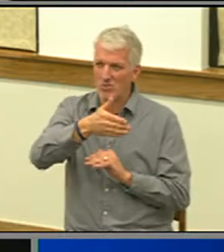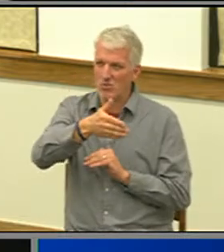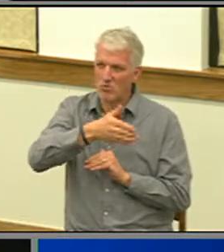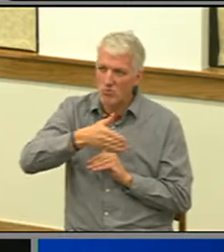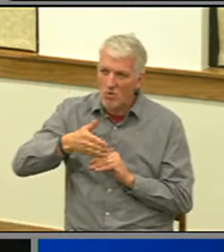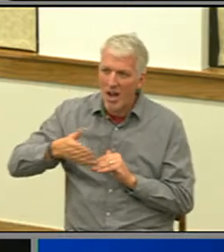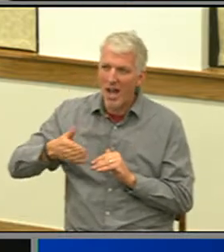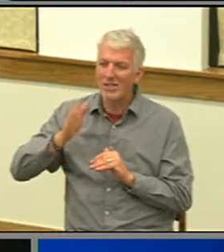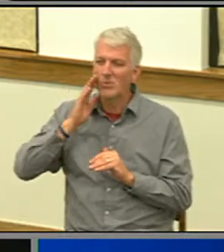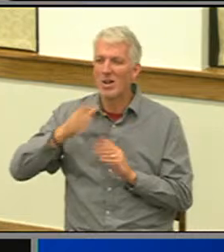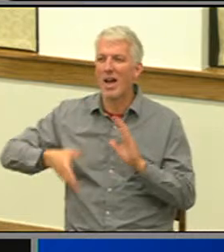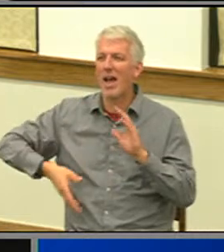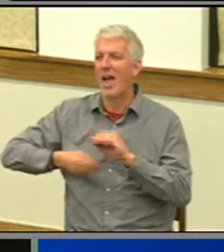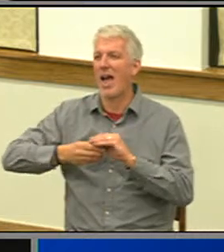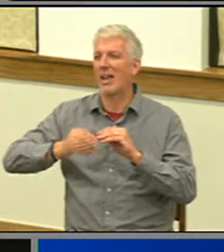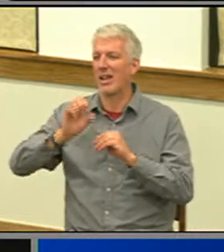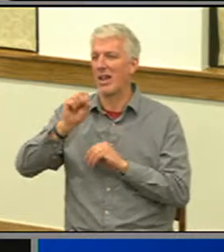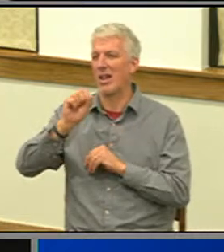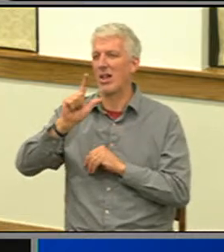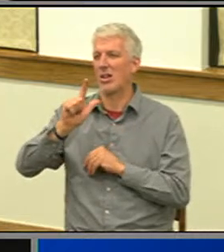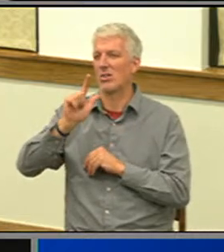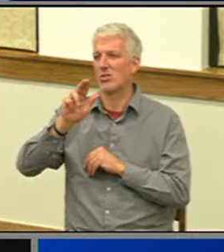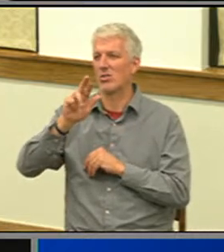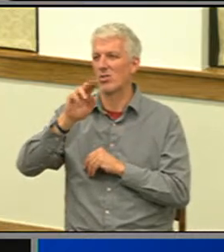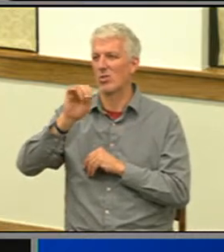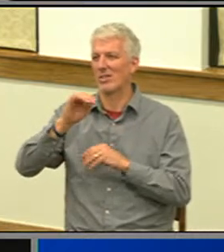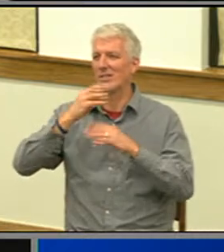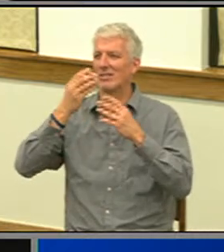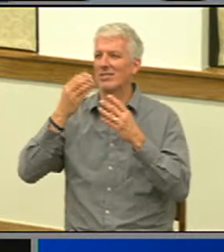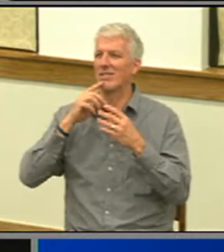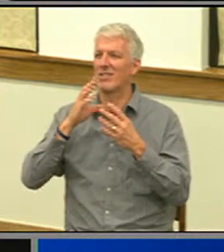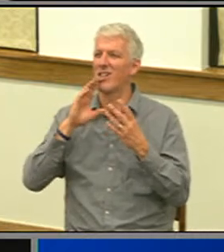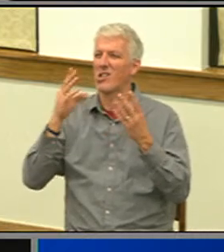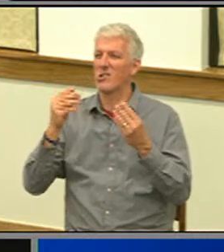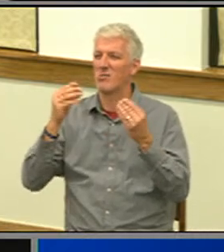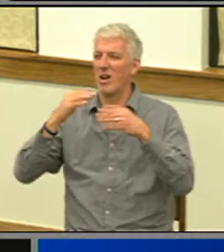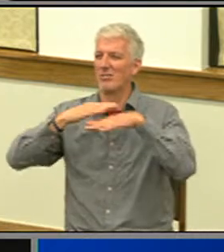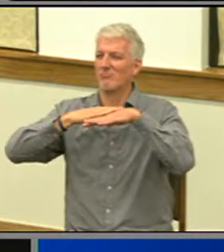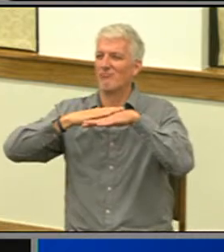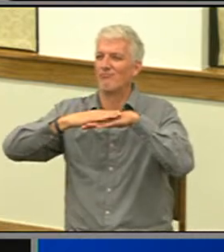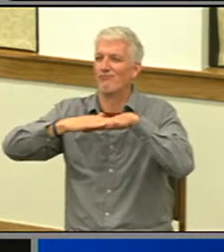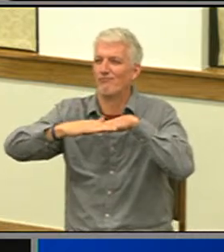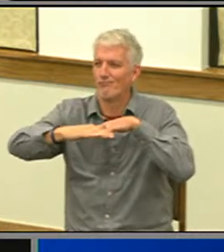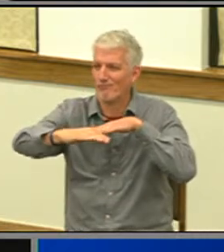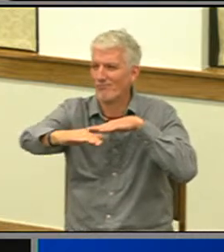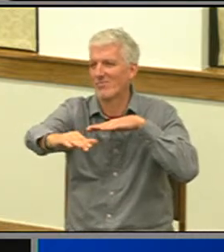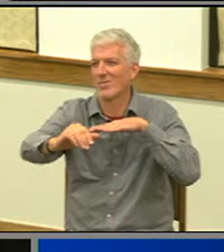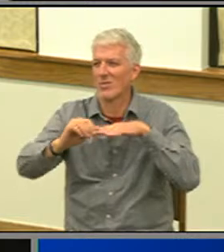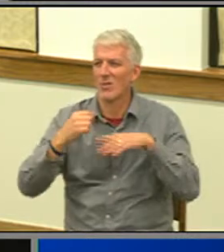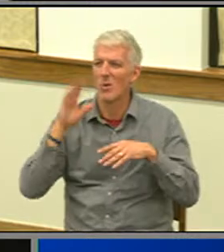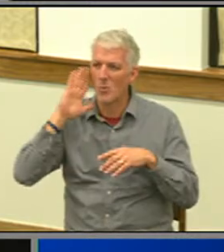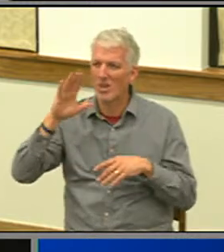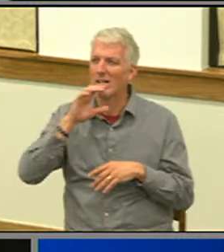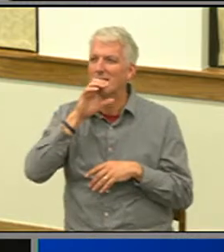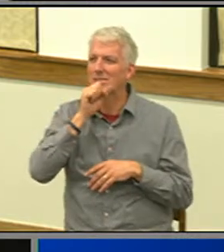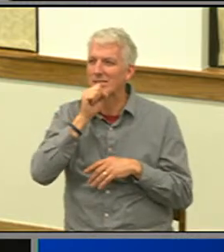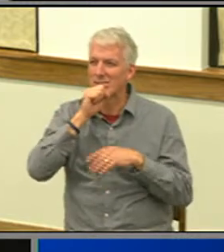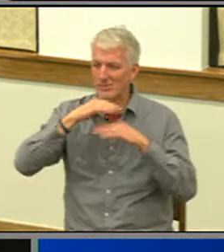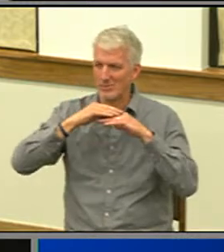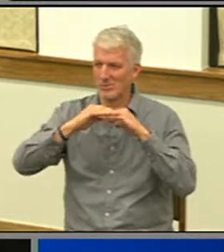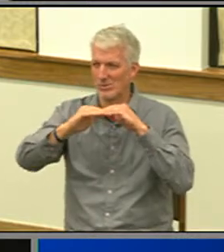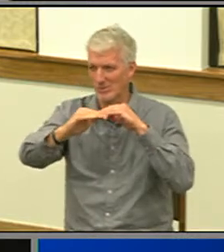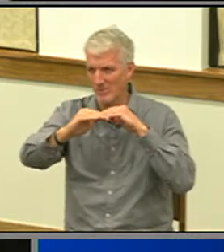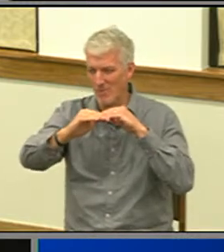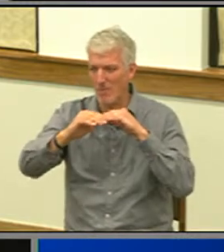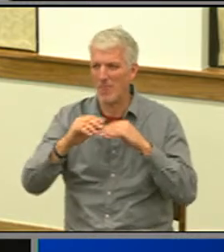and emulsion aggregate slurry, also known as Slurry Seal. Selective removal and